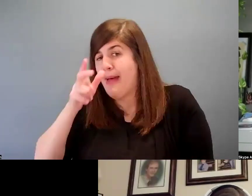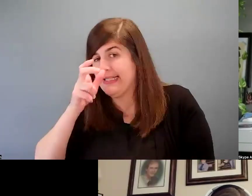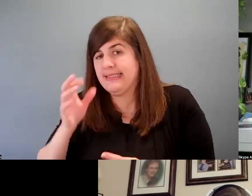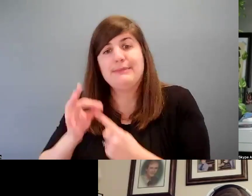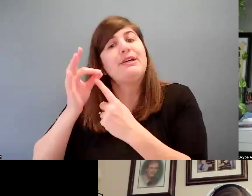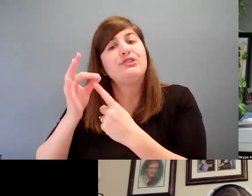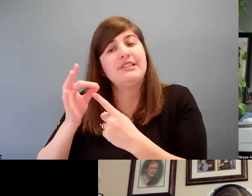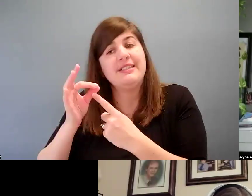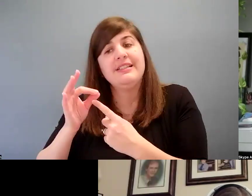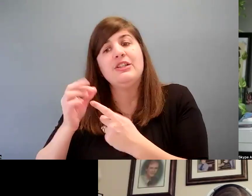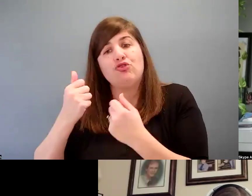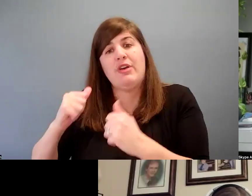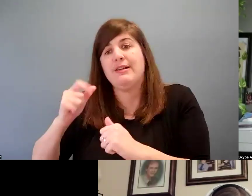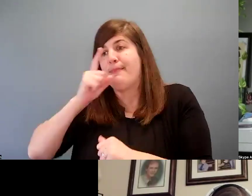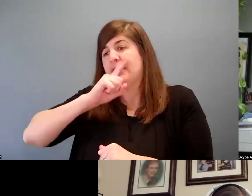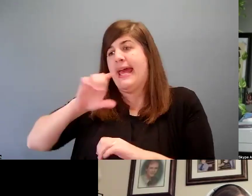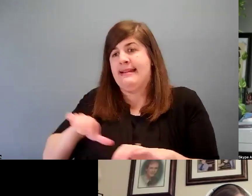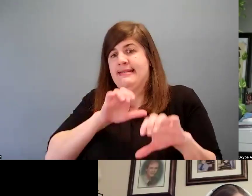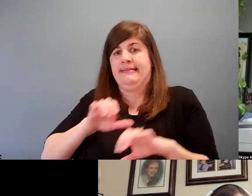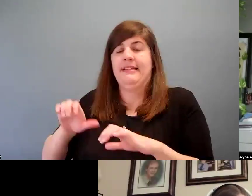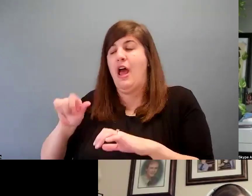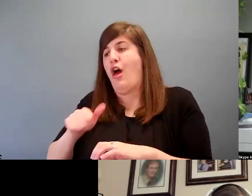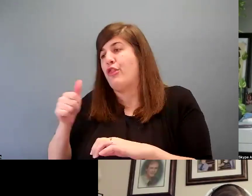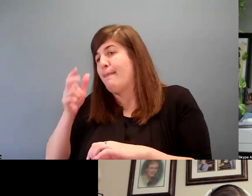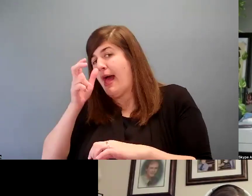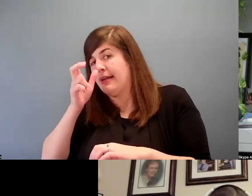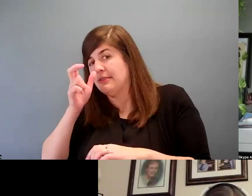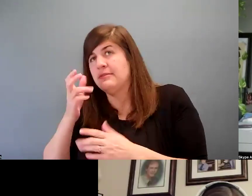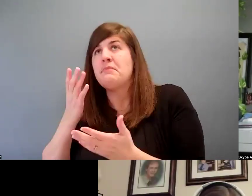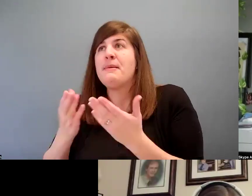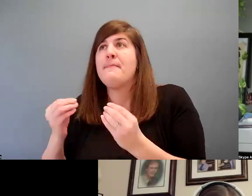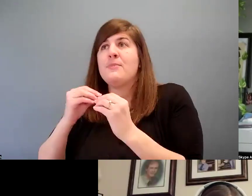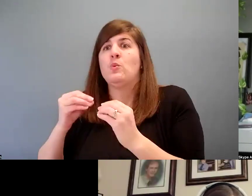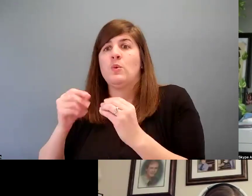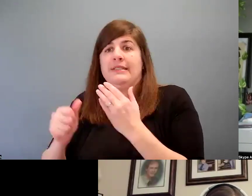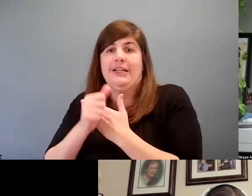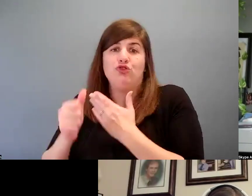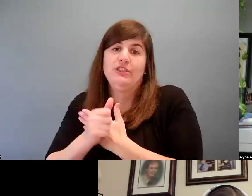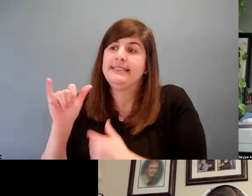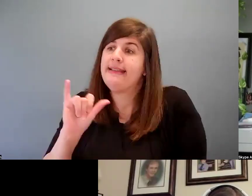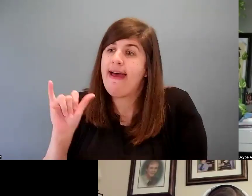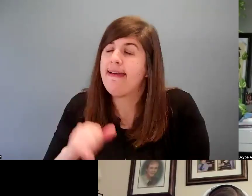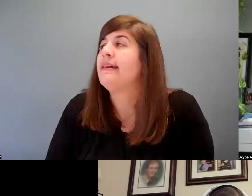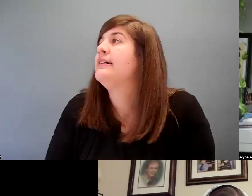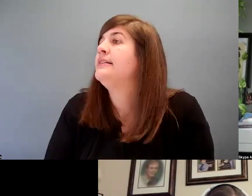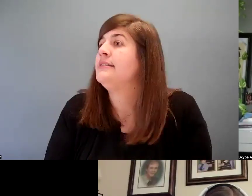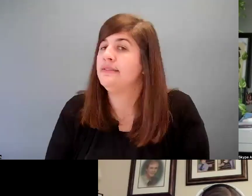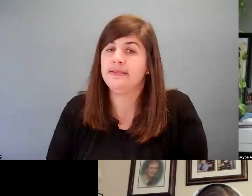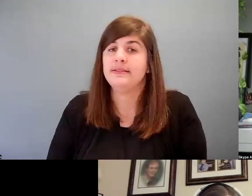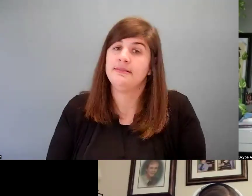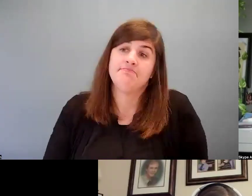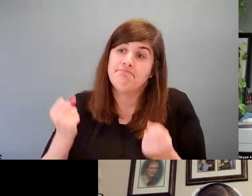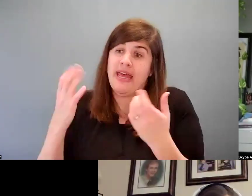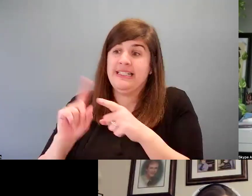especially trying to pretend to be other bugs that are more dangerous. Like there's a bunch of different kinds